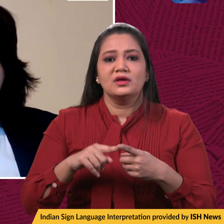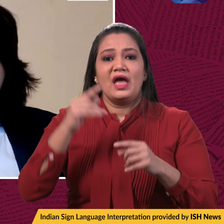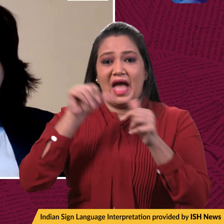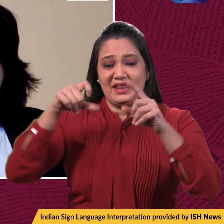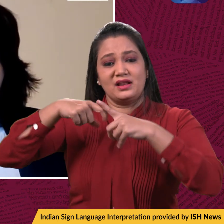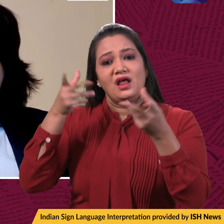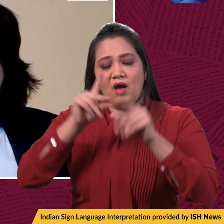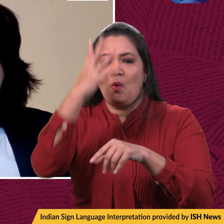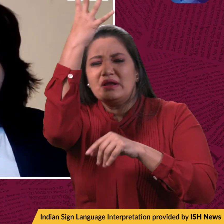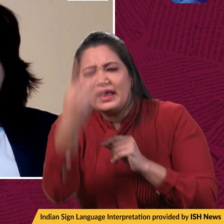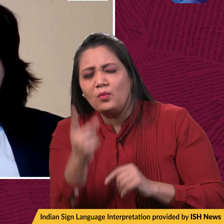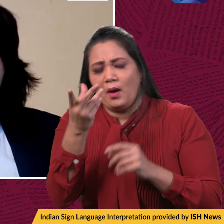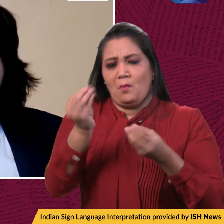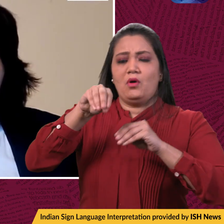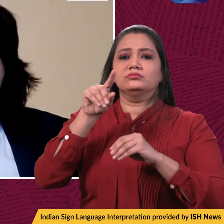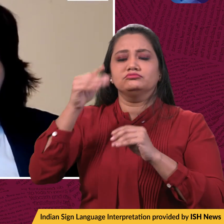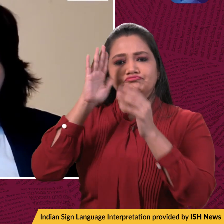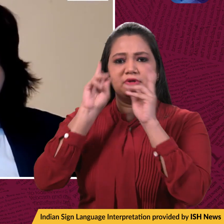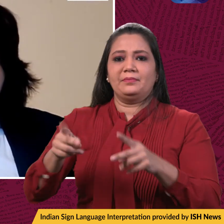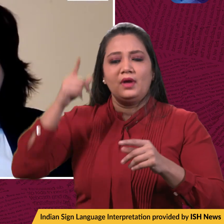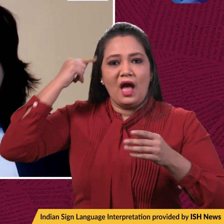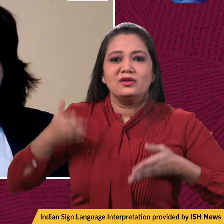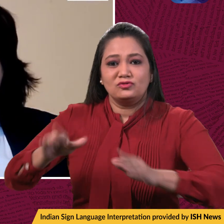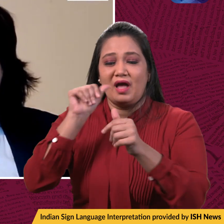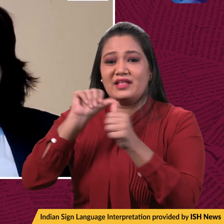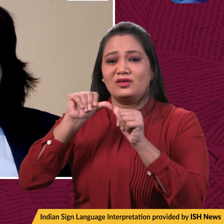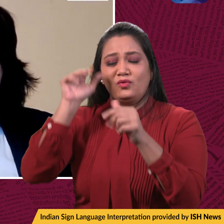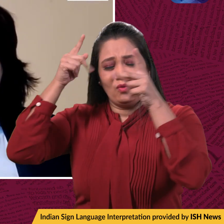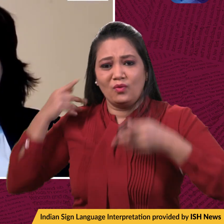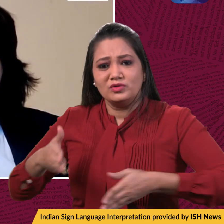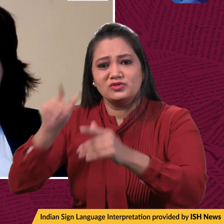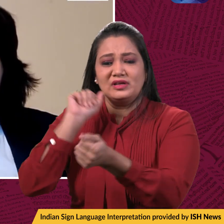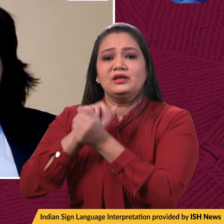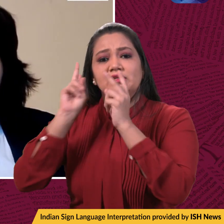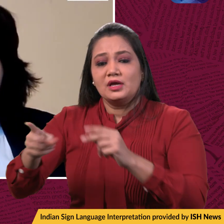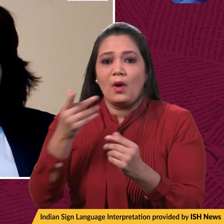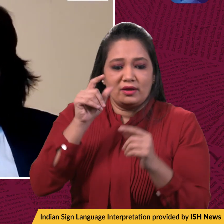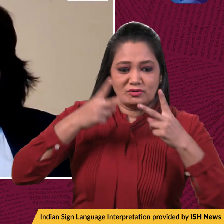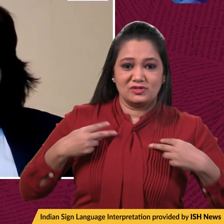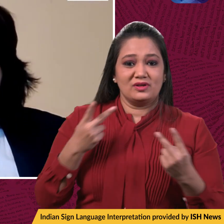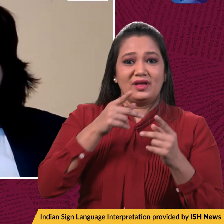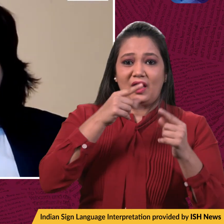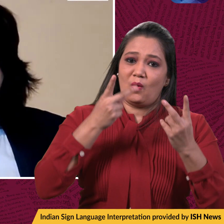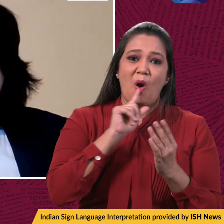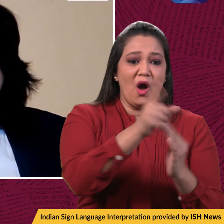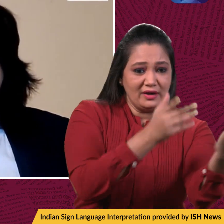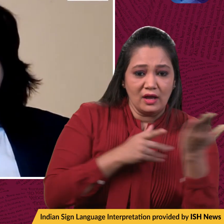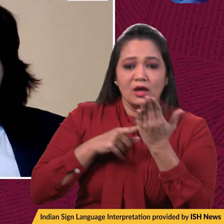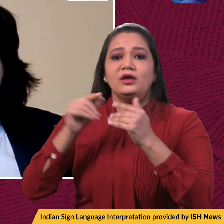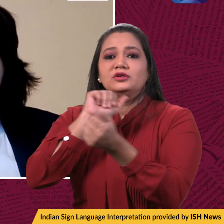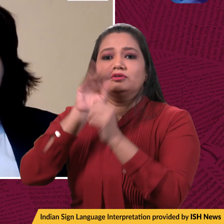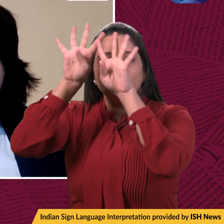night at the Arthur Road jail in Mumbai on Friday, as his release papers did not reach the jail authorities on